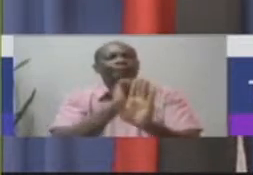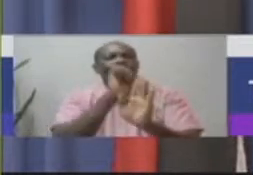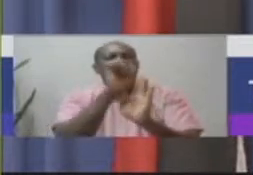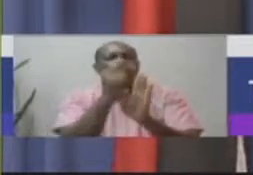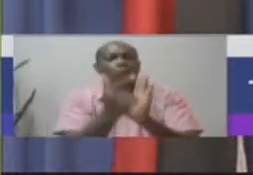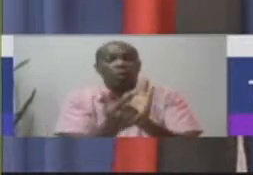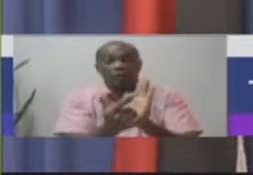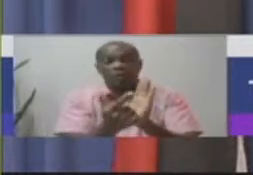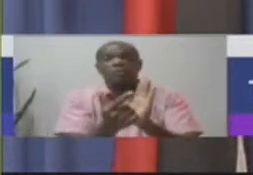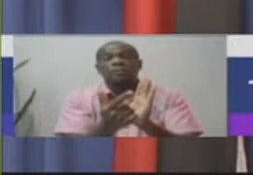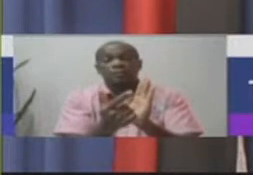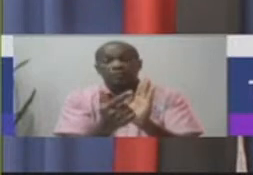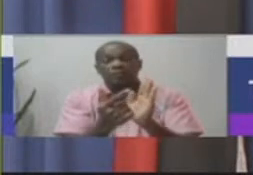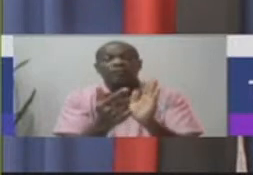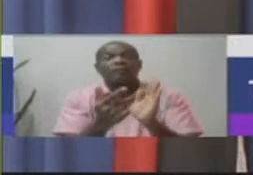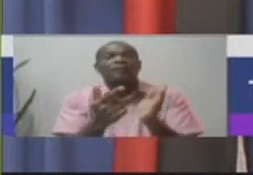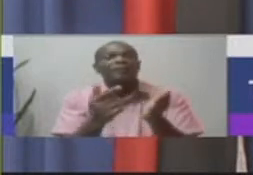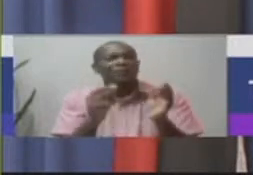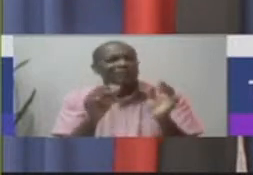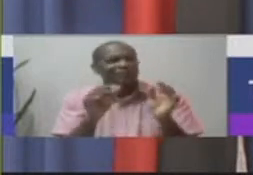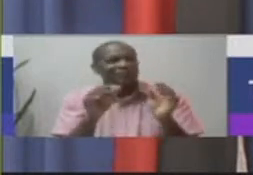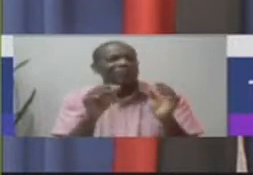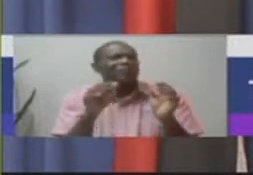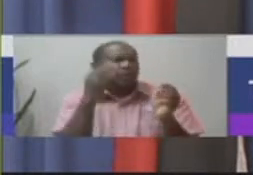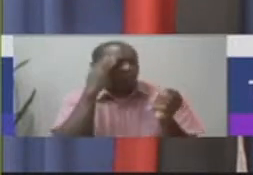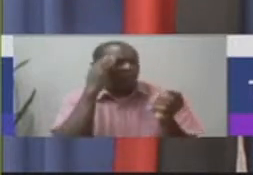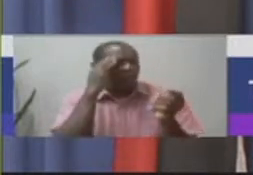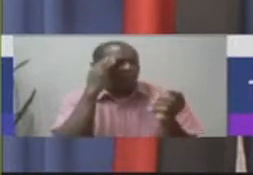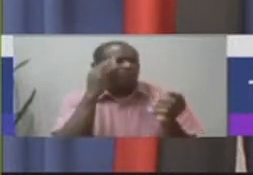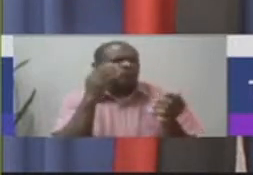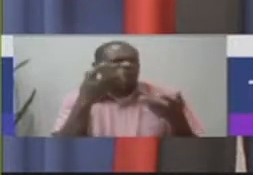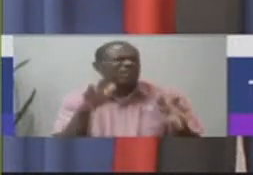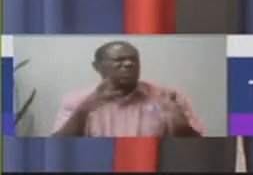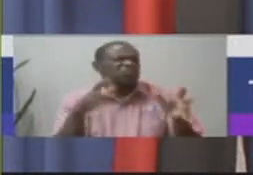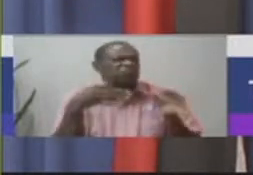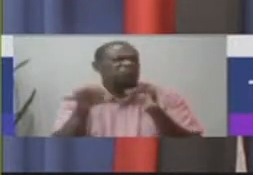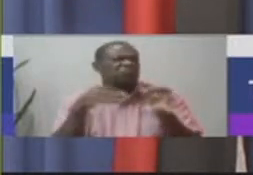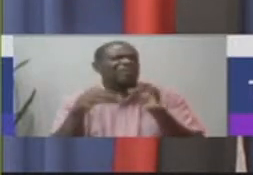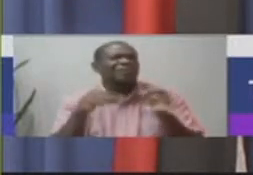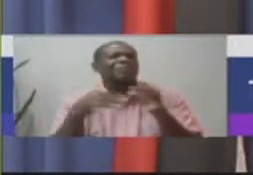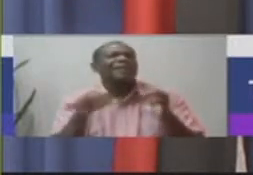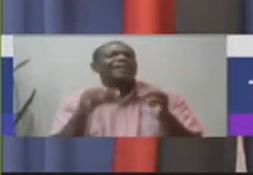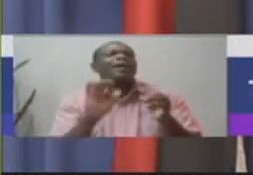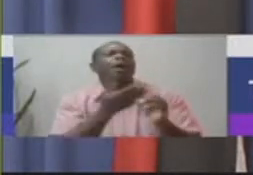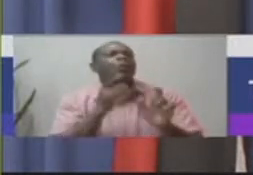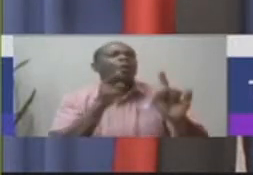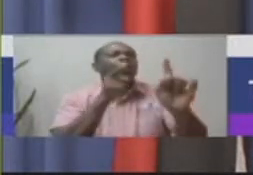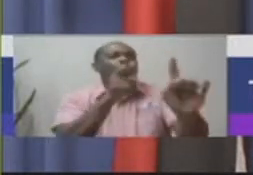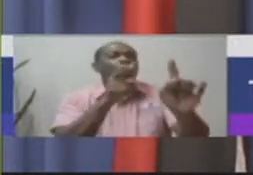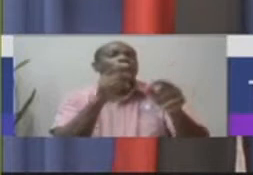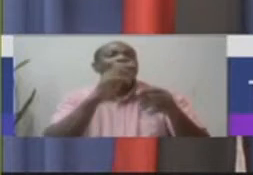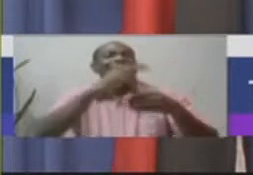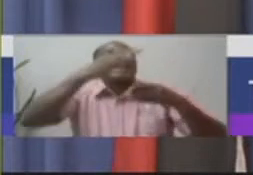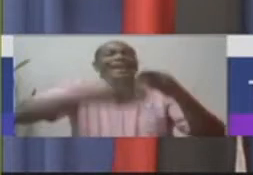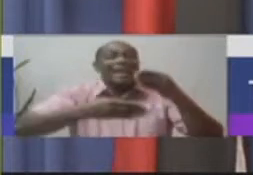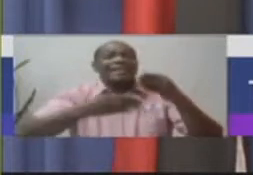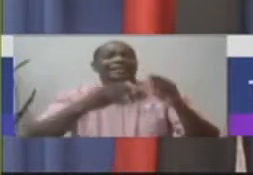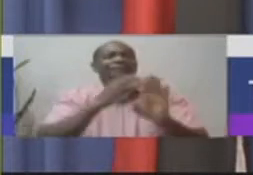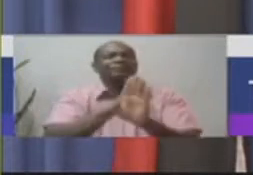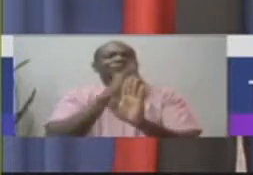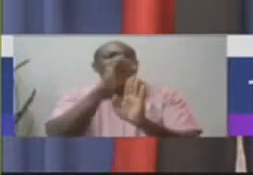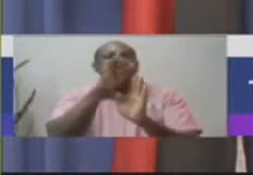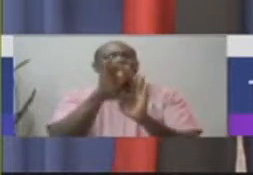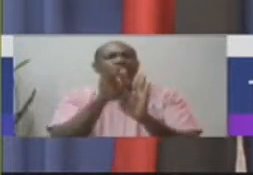can say today was said already as to what is likely to happen in July into August.